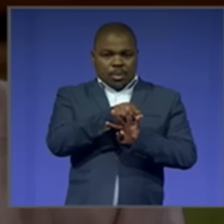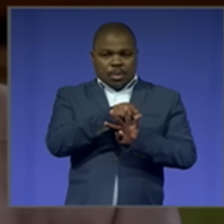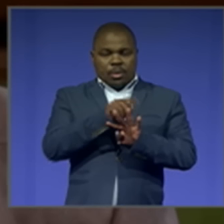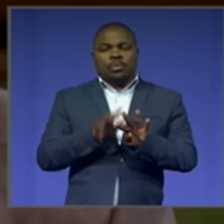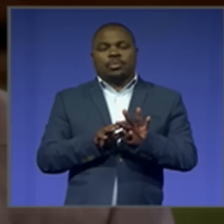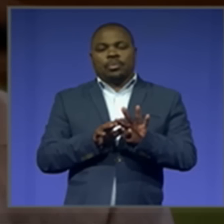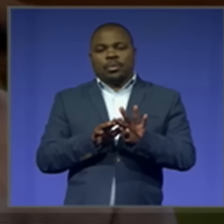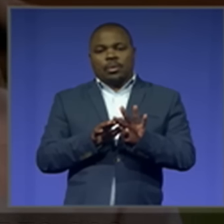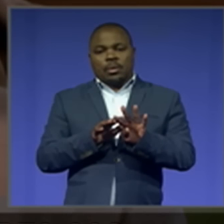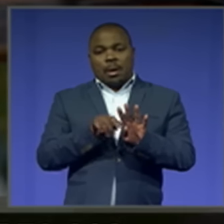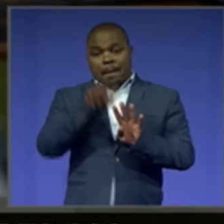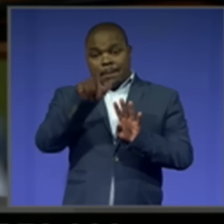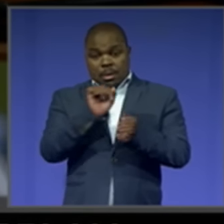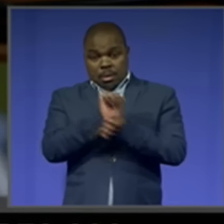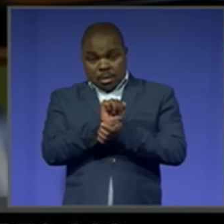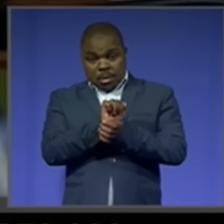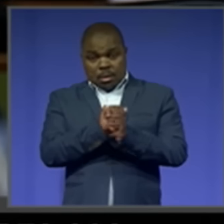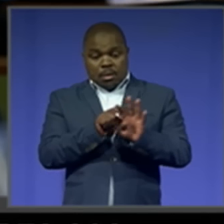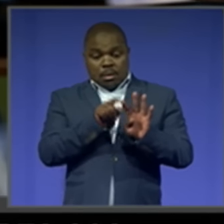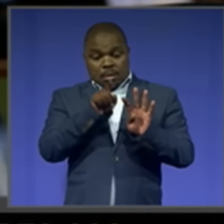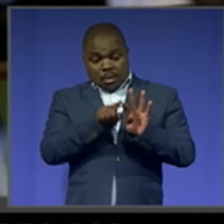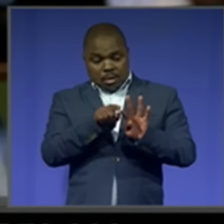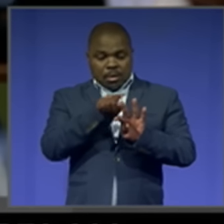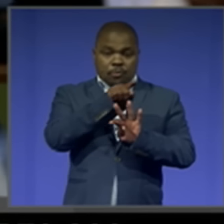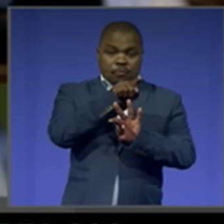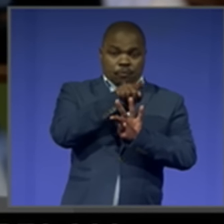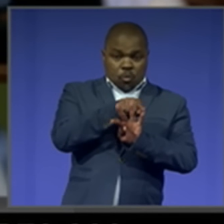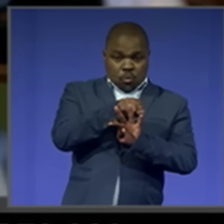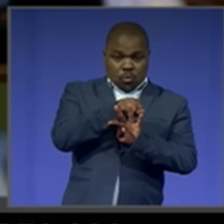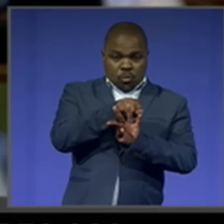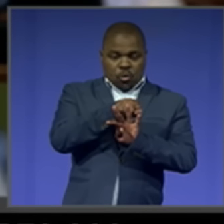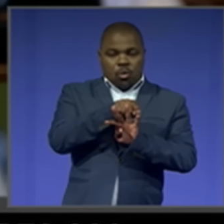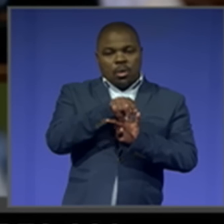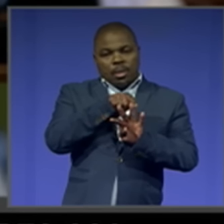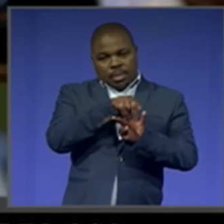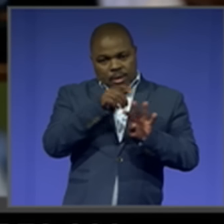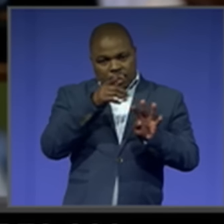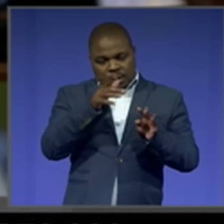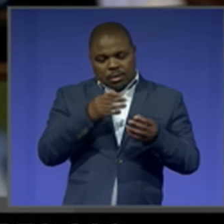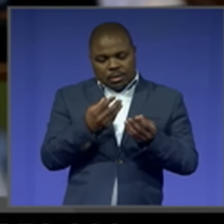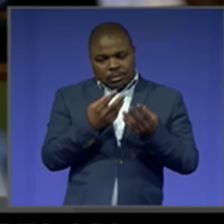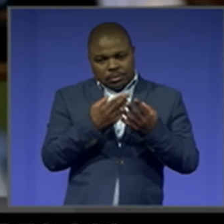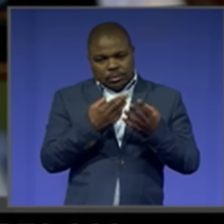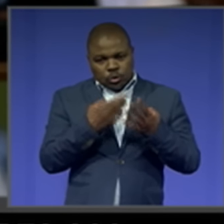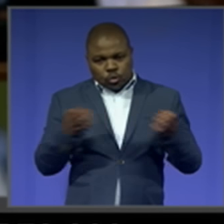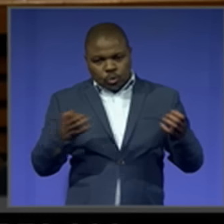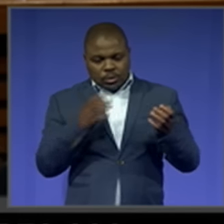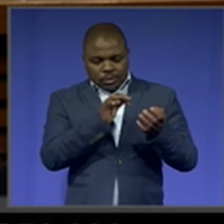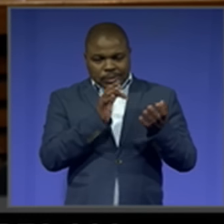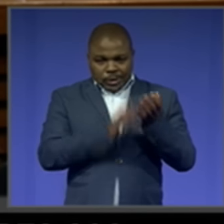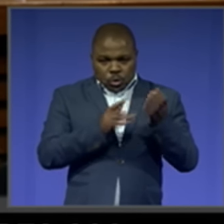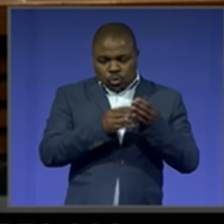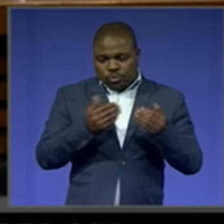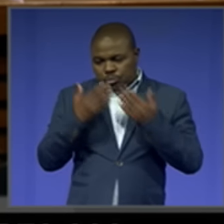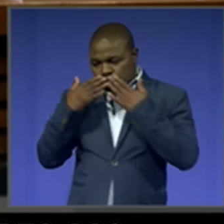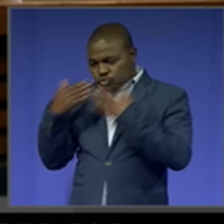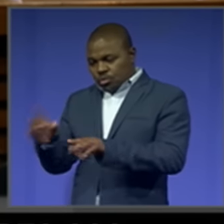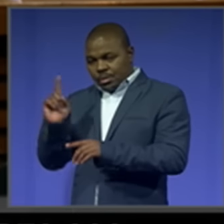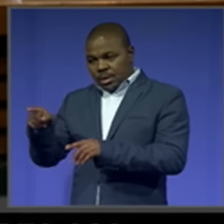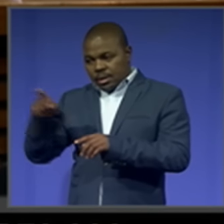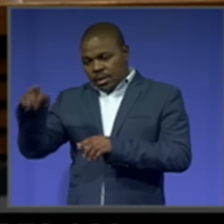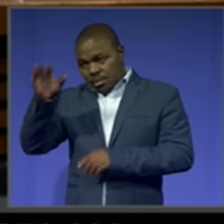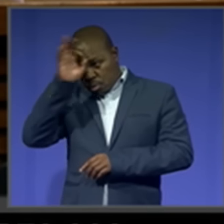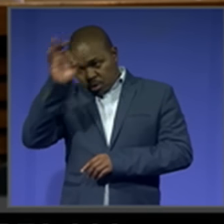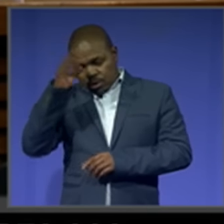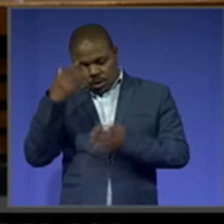Accused 1 and 4 surrender the gadget to the investigating